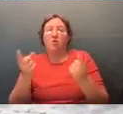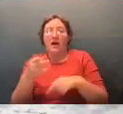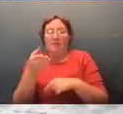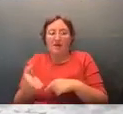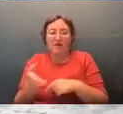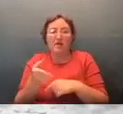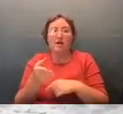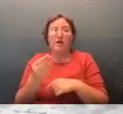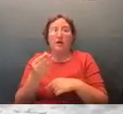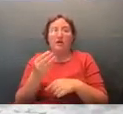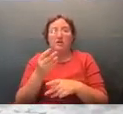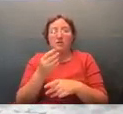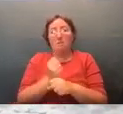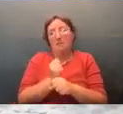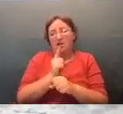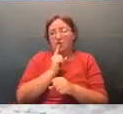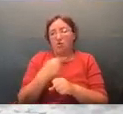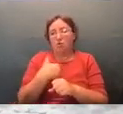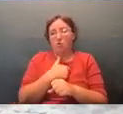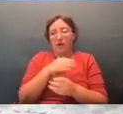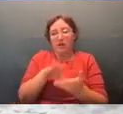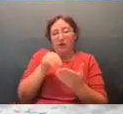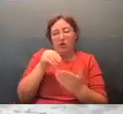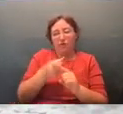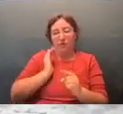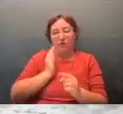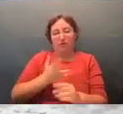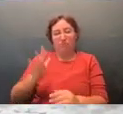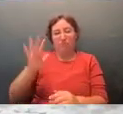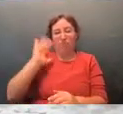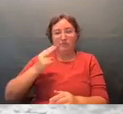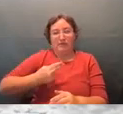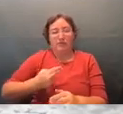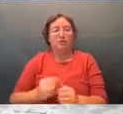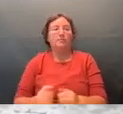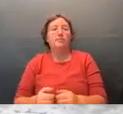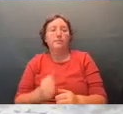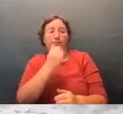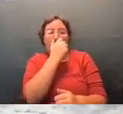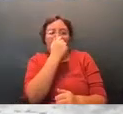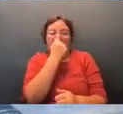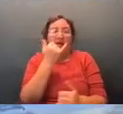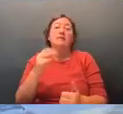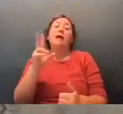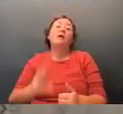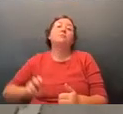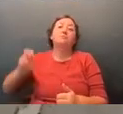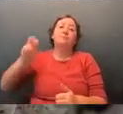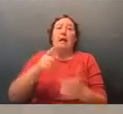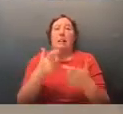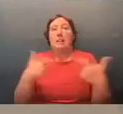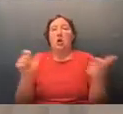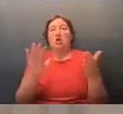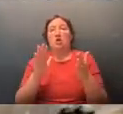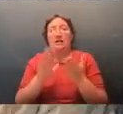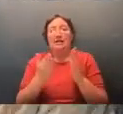the history now, so we don't forget. We're going to pop up to our largest city in